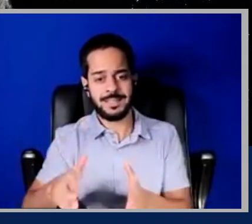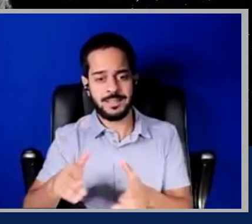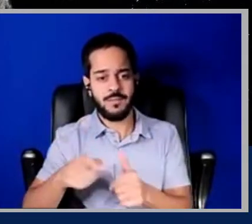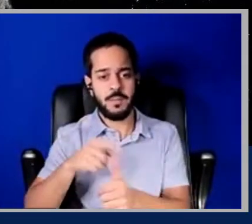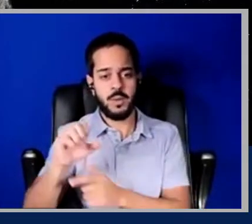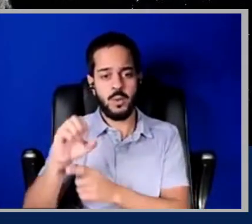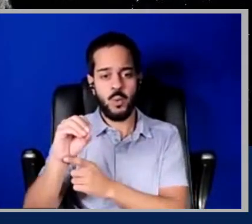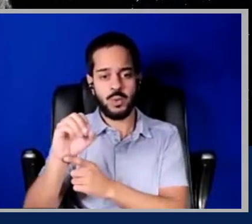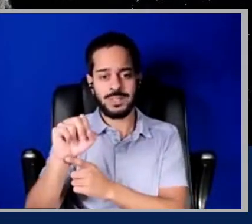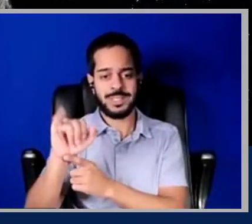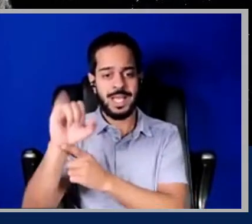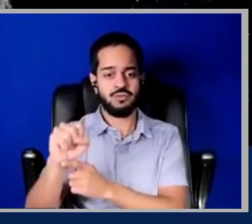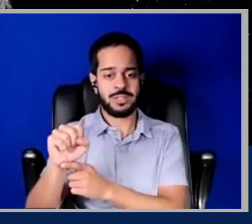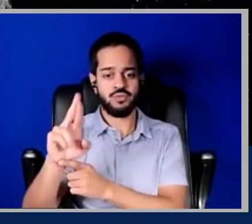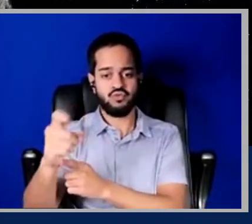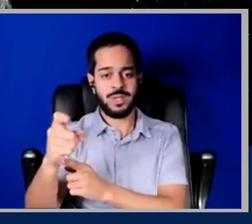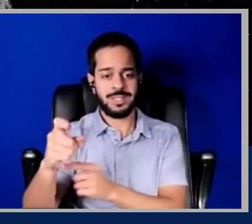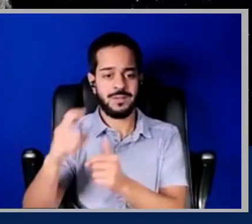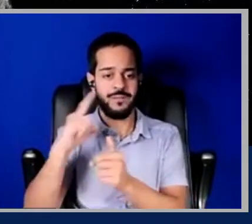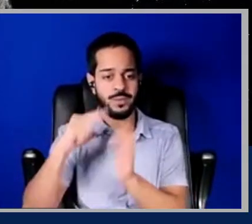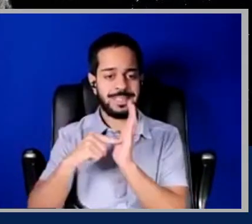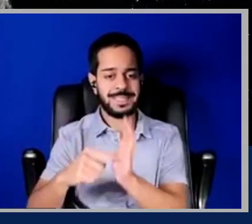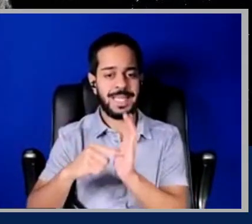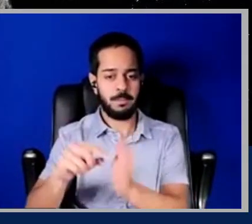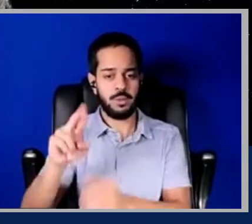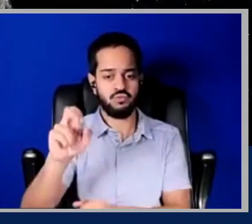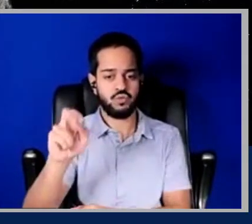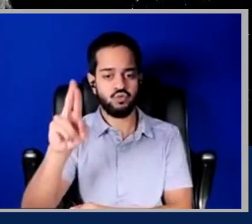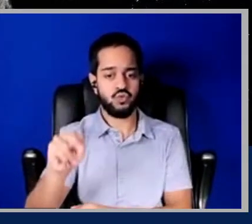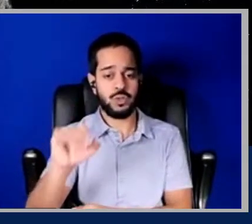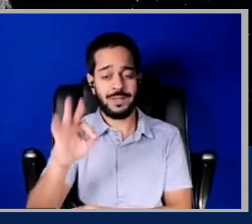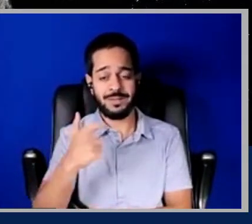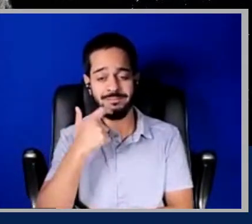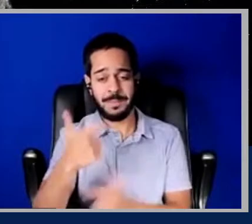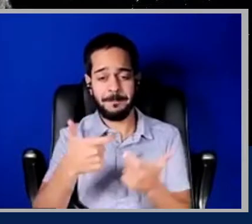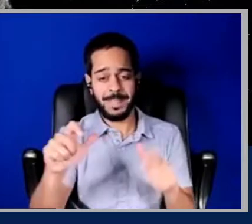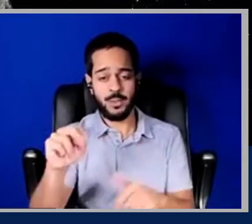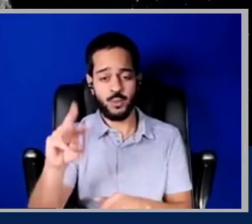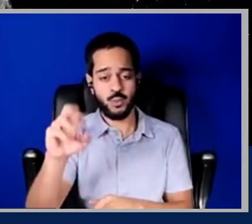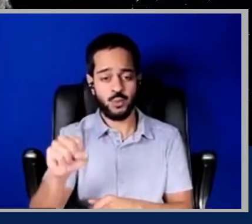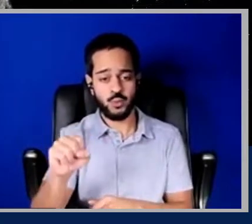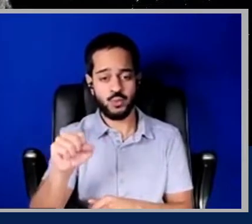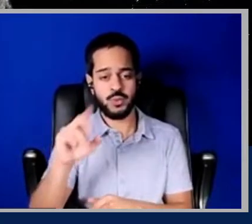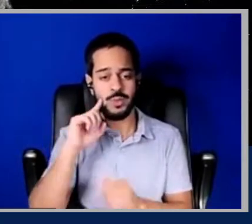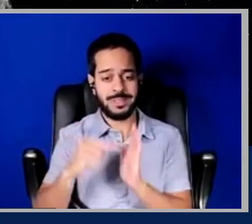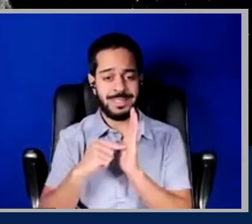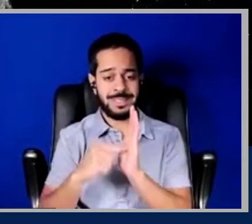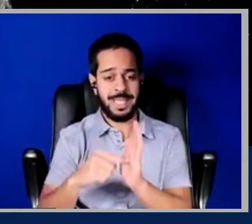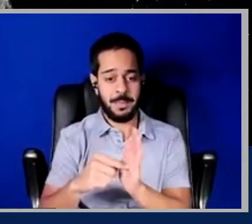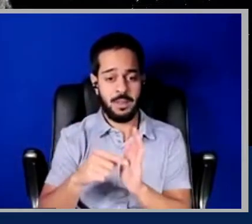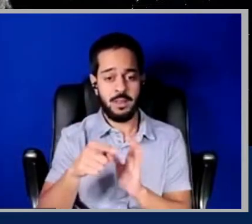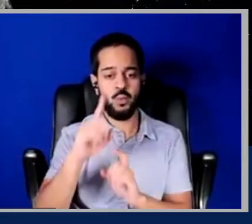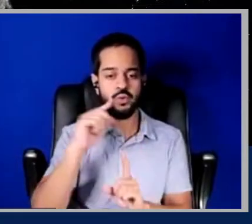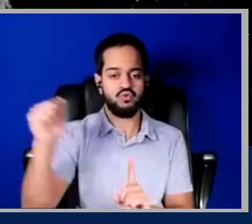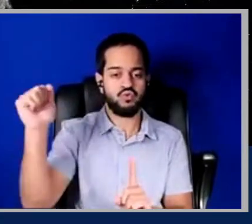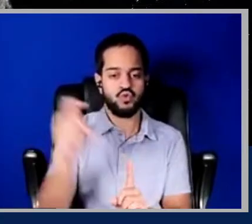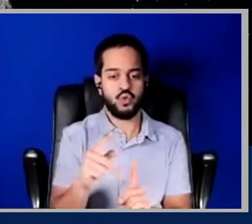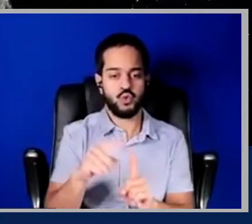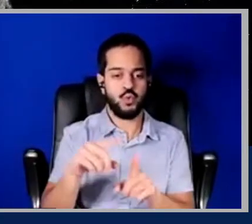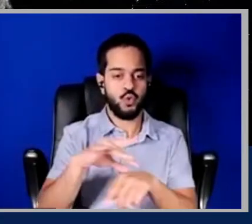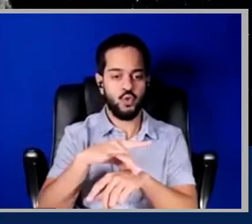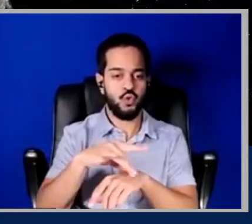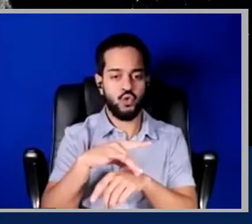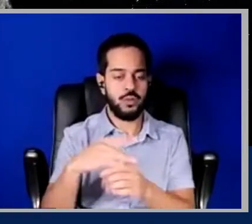about the sample returns. If you saw the big news there, OSIRIS-REx sample returning to Earth. We'll be talking with them next month